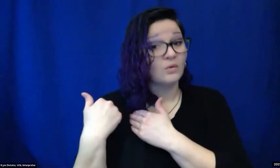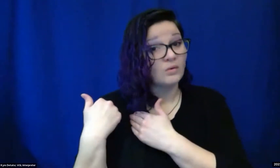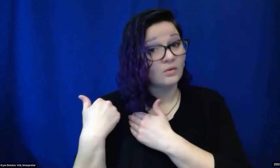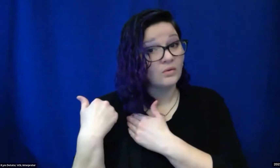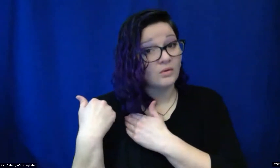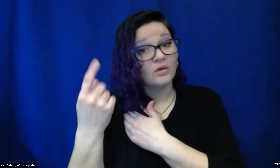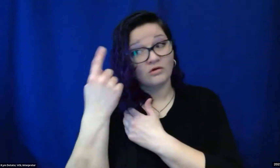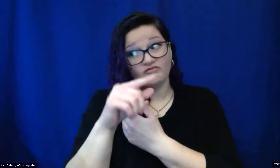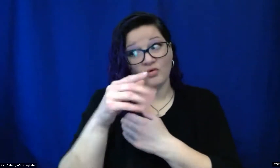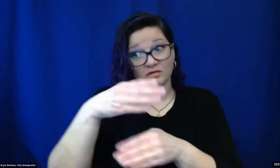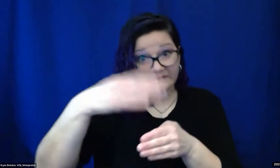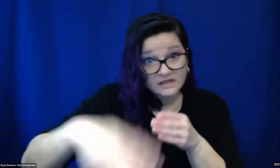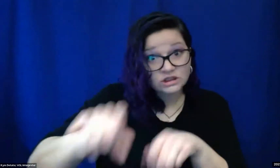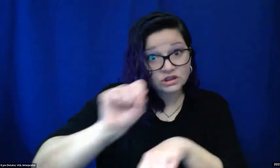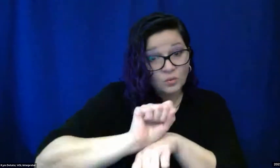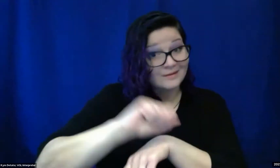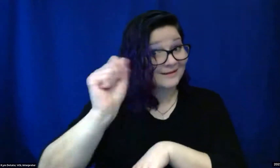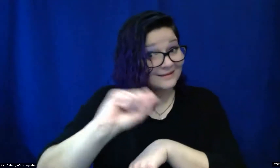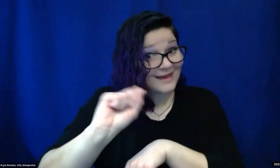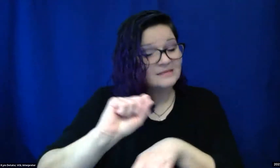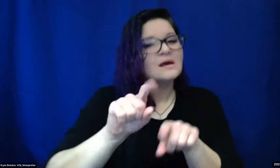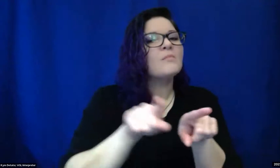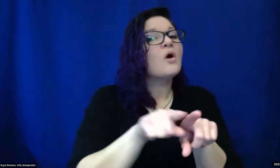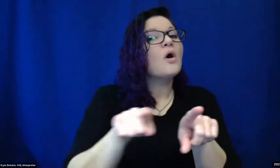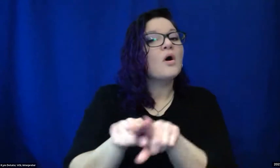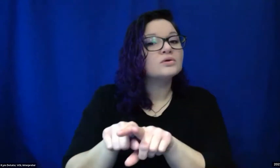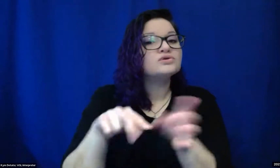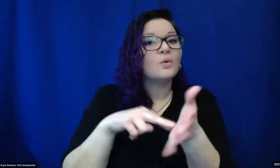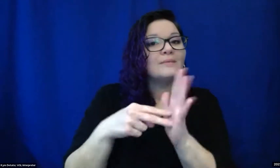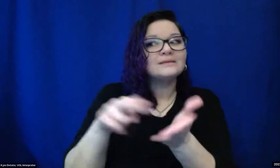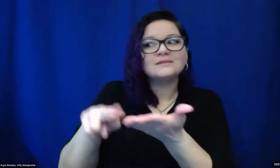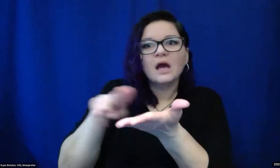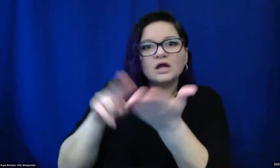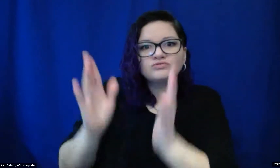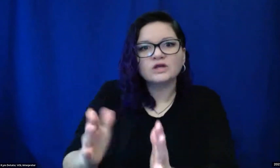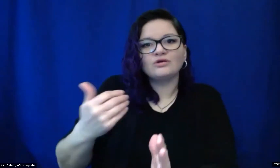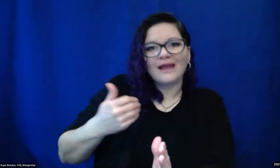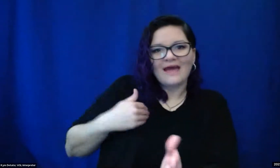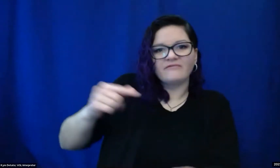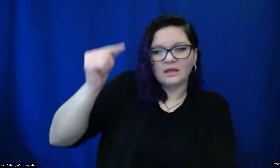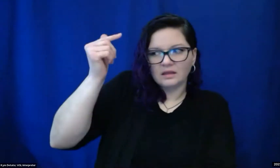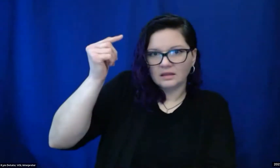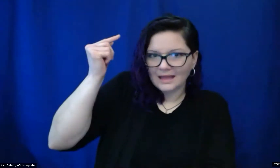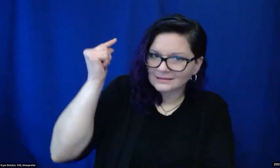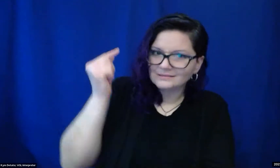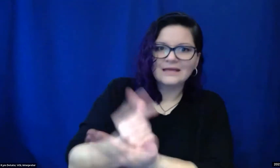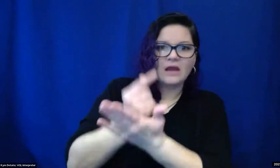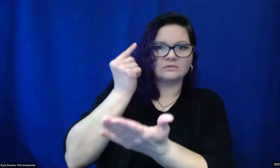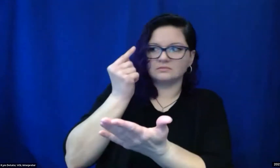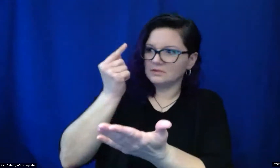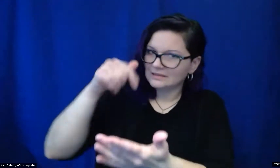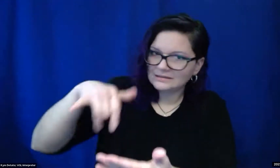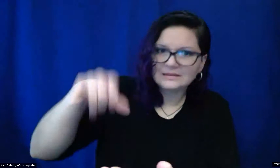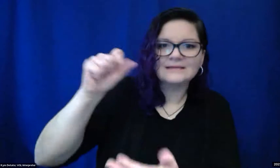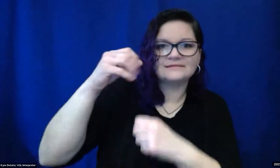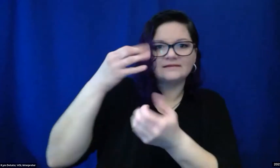for completing the work, but it also provides the contractor with certainty that the funds are available. And